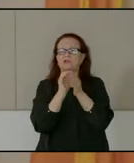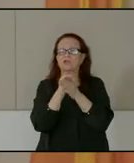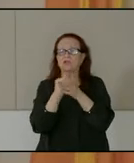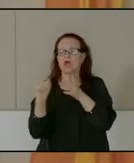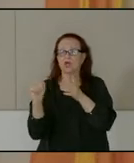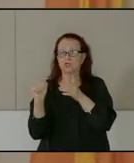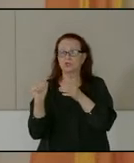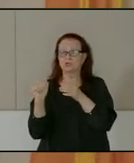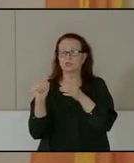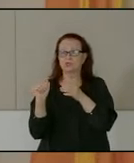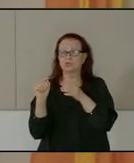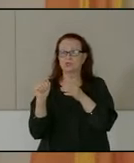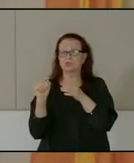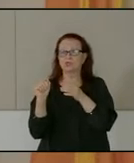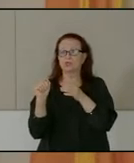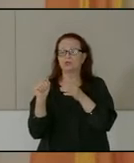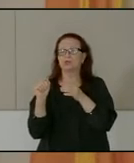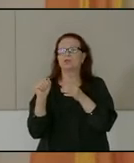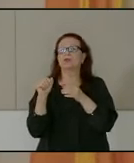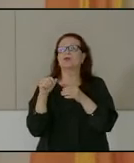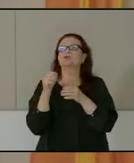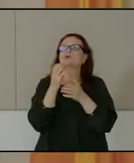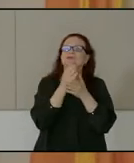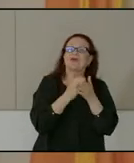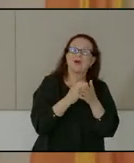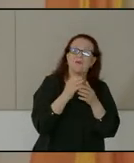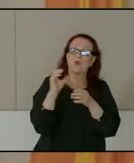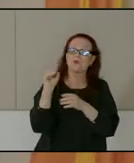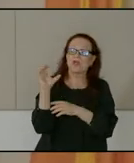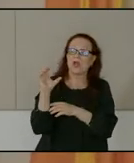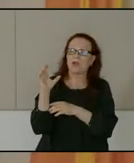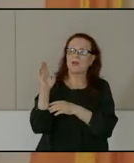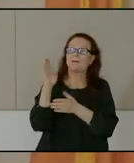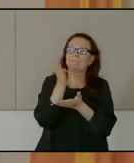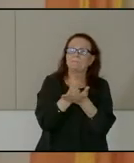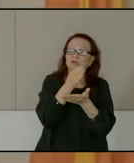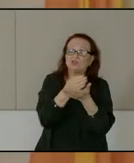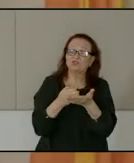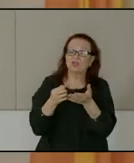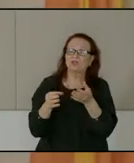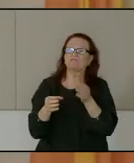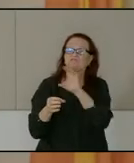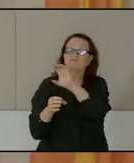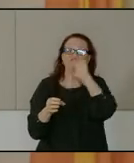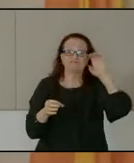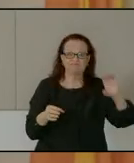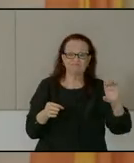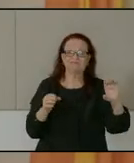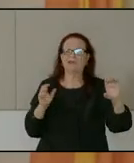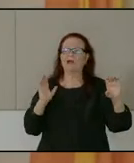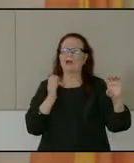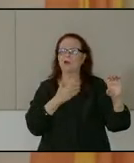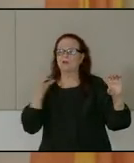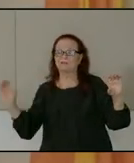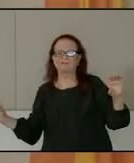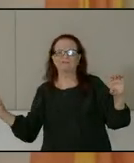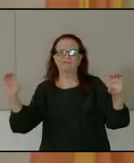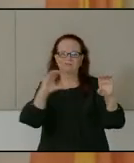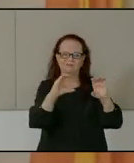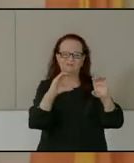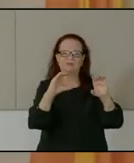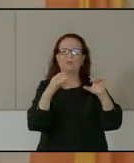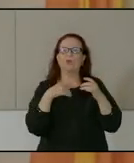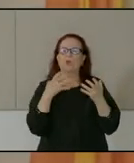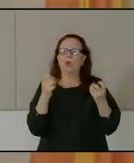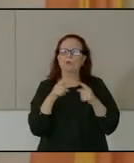augment anything coming out of the county's budget. We want to do this correctly and not be understaffed, but it will